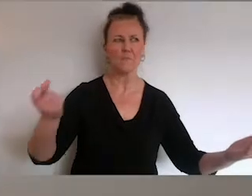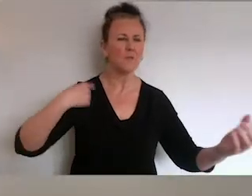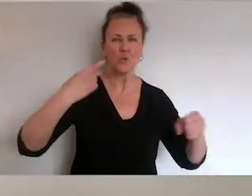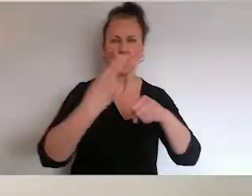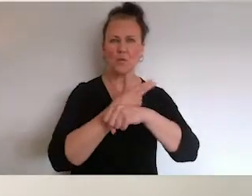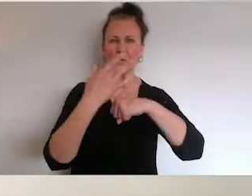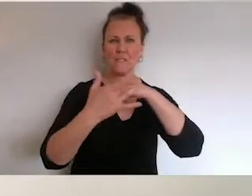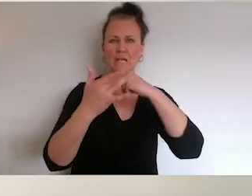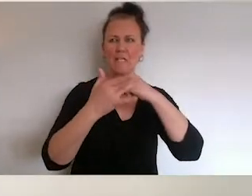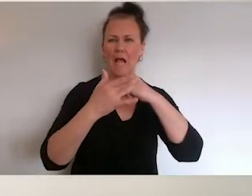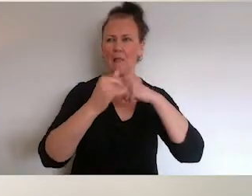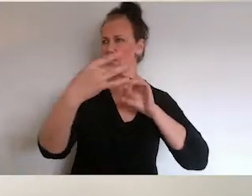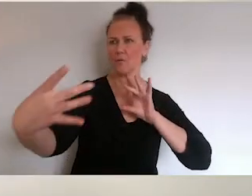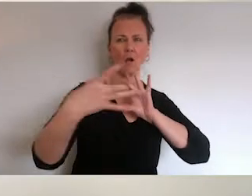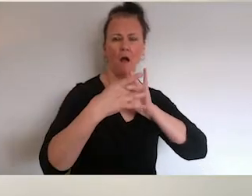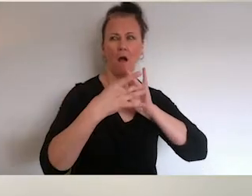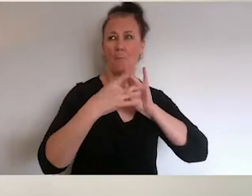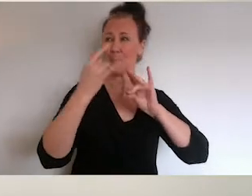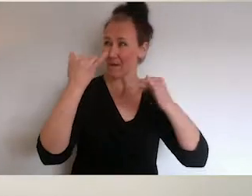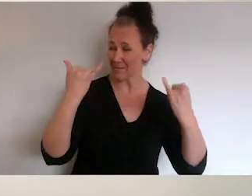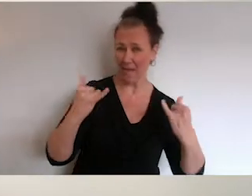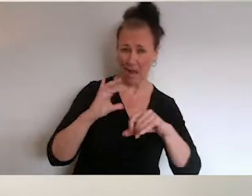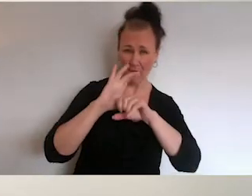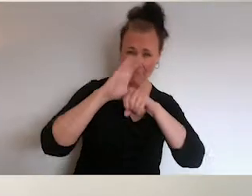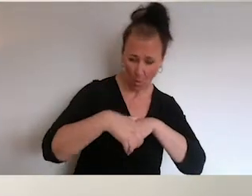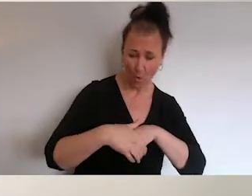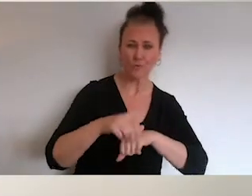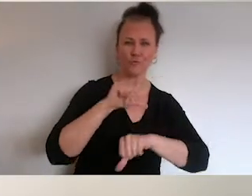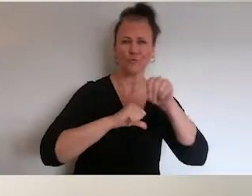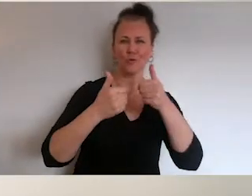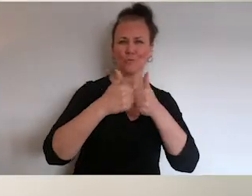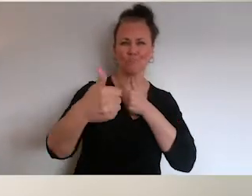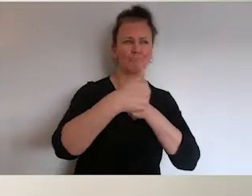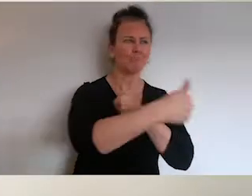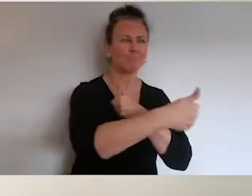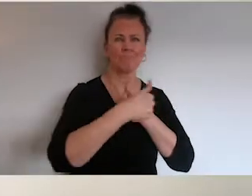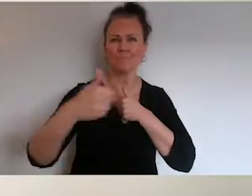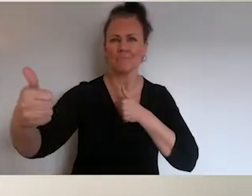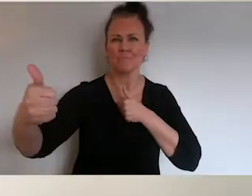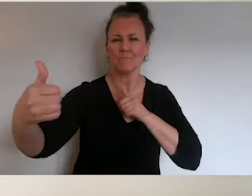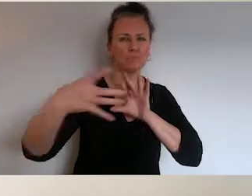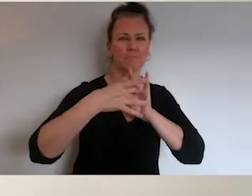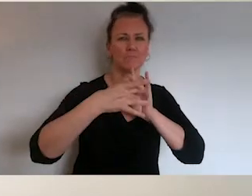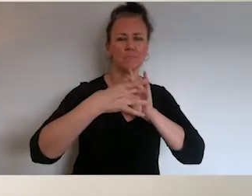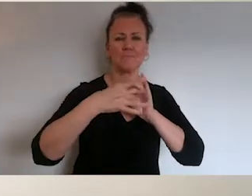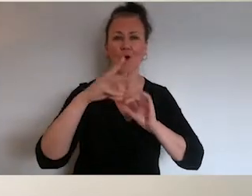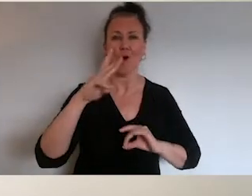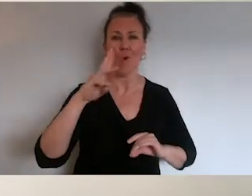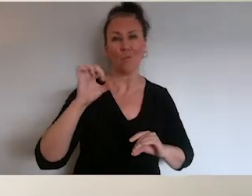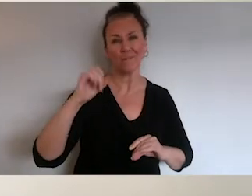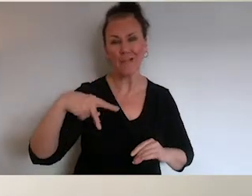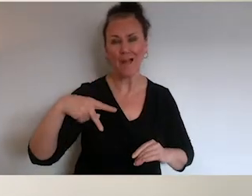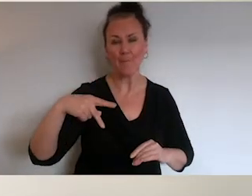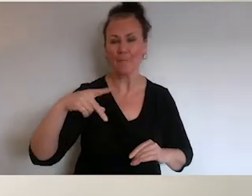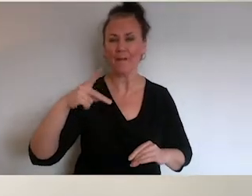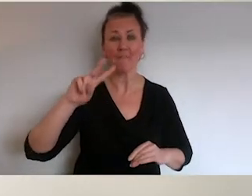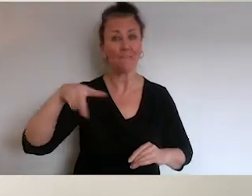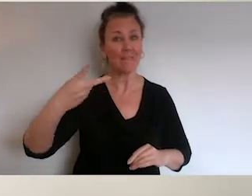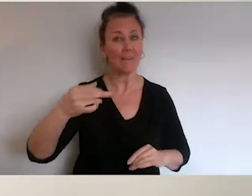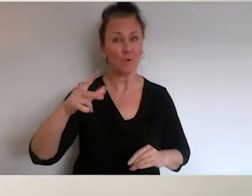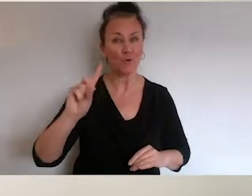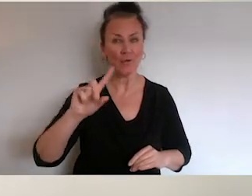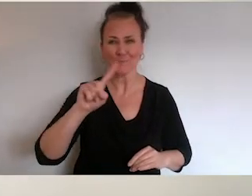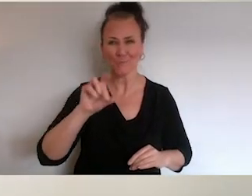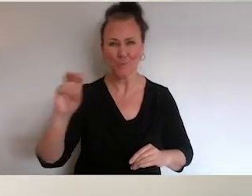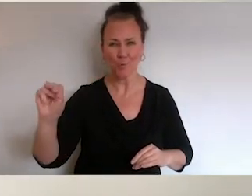So we use technology to shorten the distance created by social distance. From WhatsApp, Flipgrid,